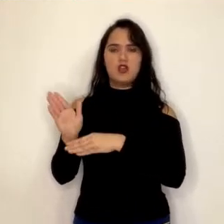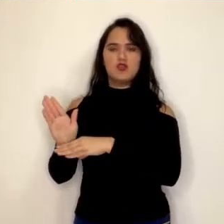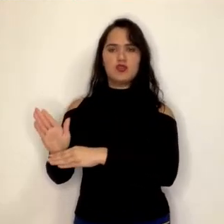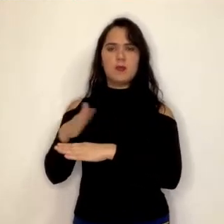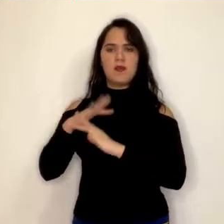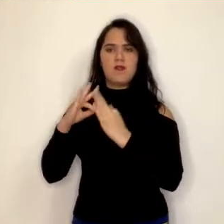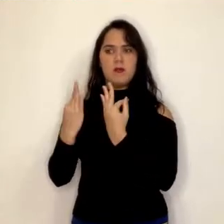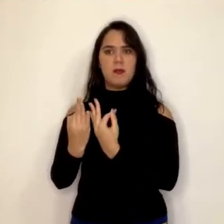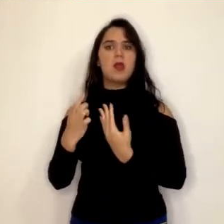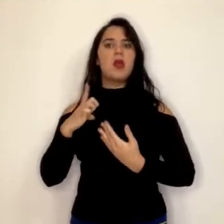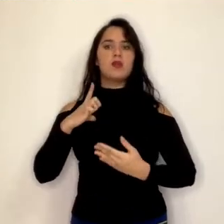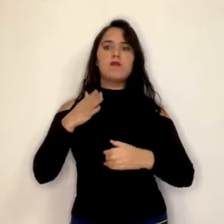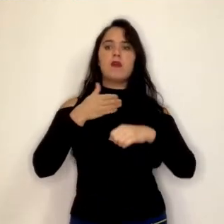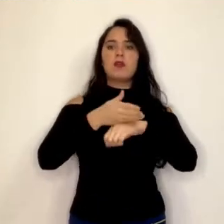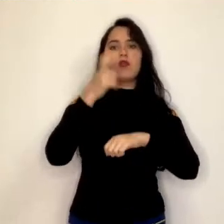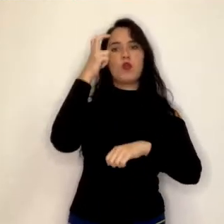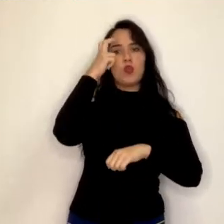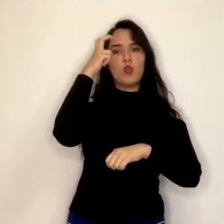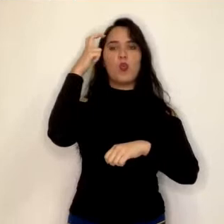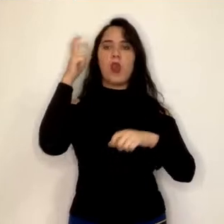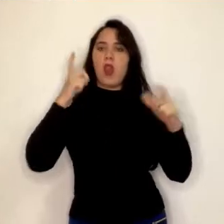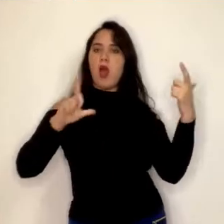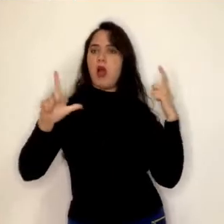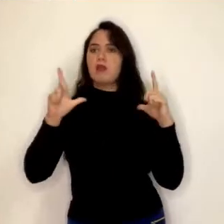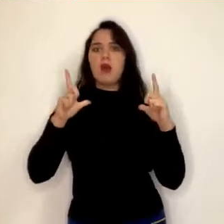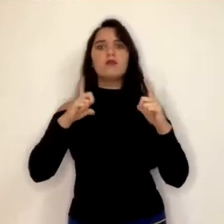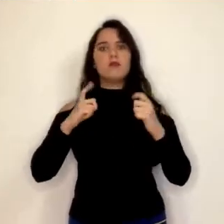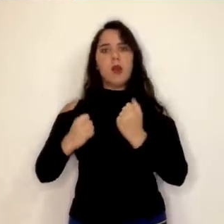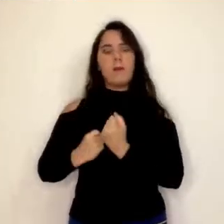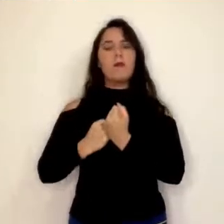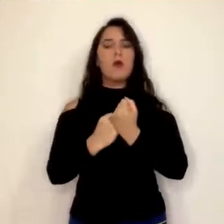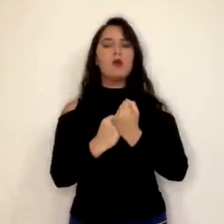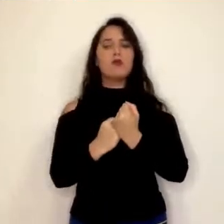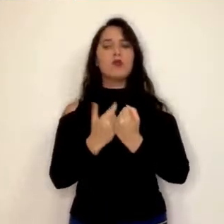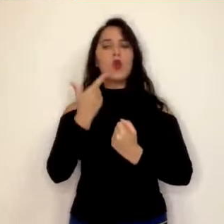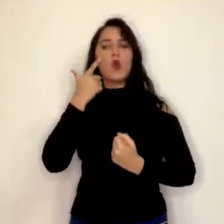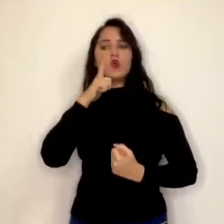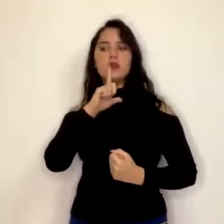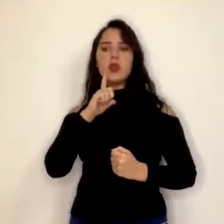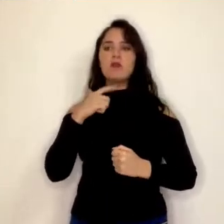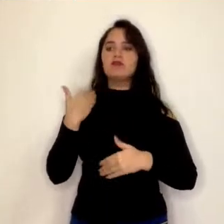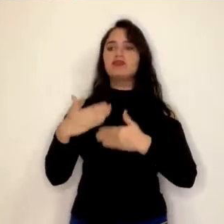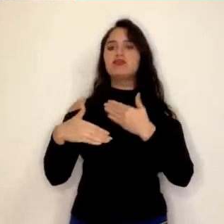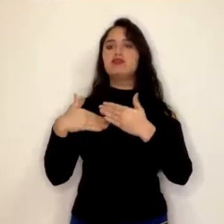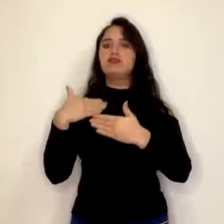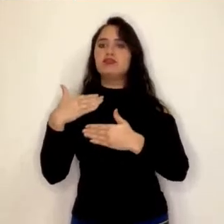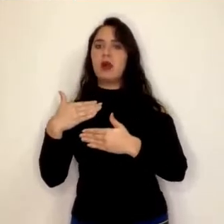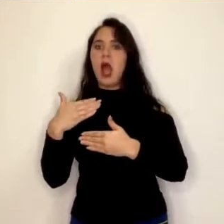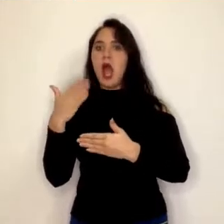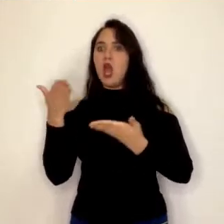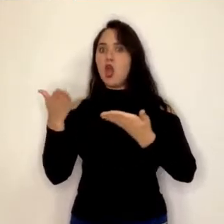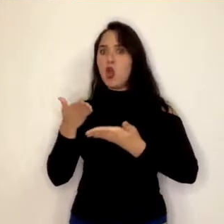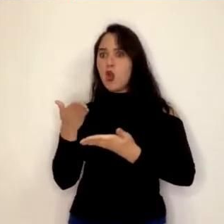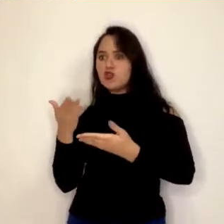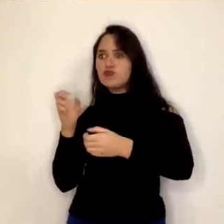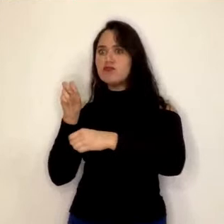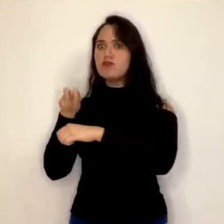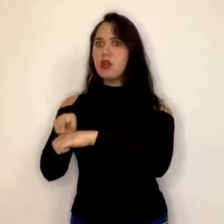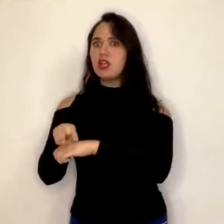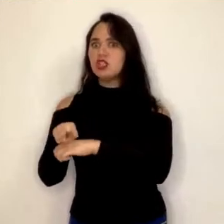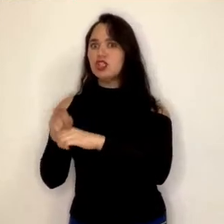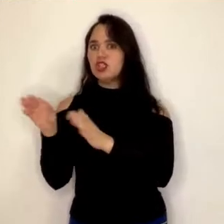I had emotional support. I had the necessary structures that allowed me to be where I am.